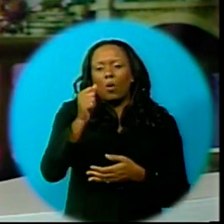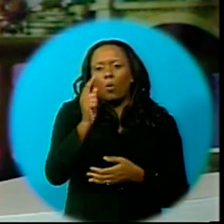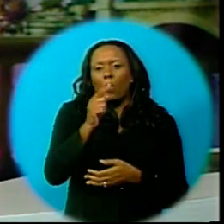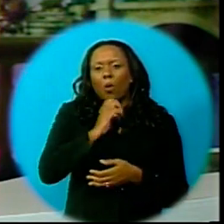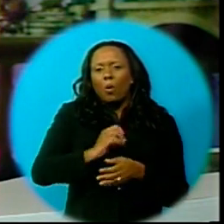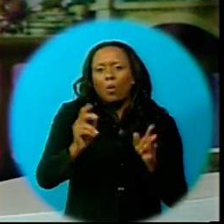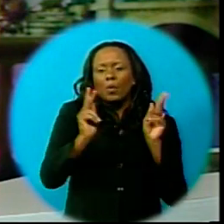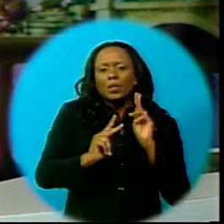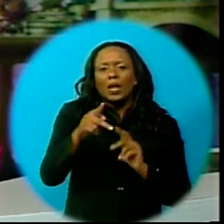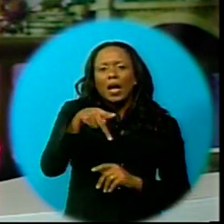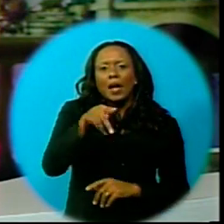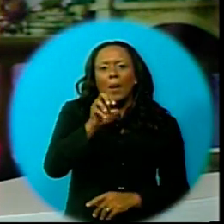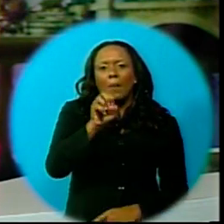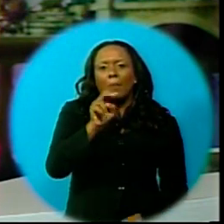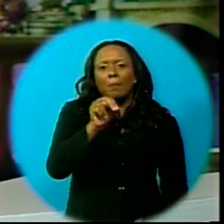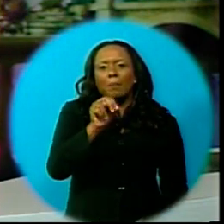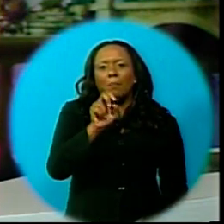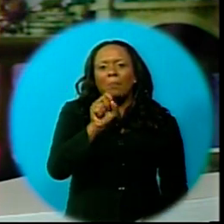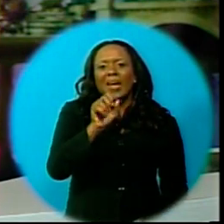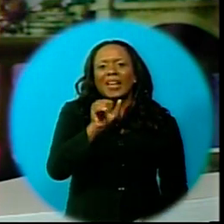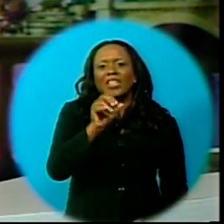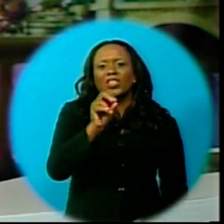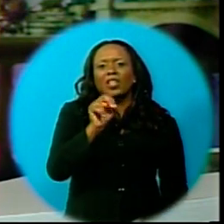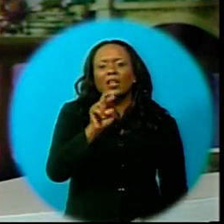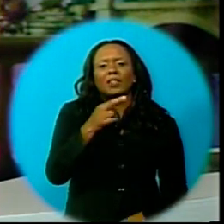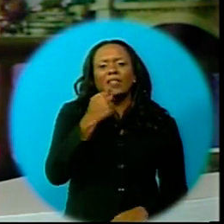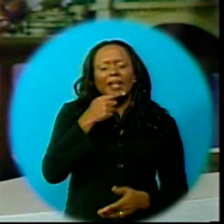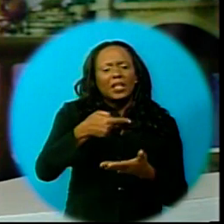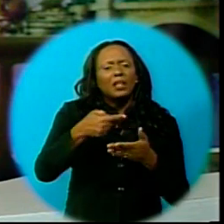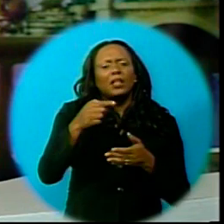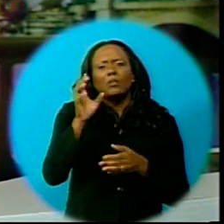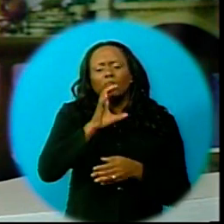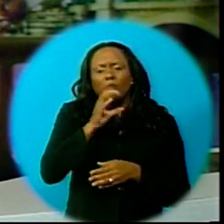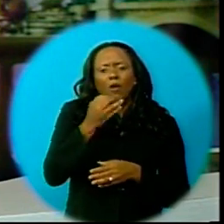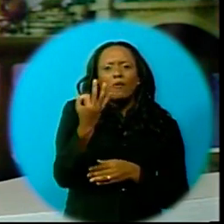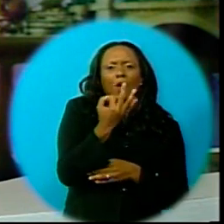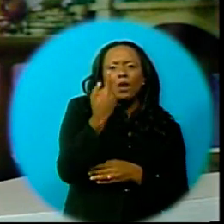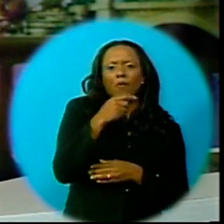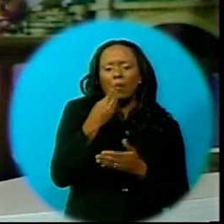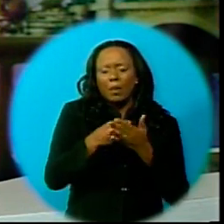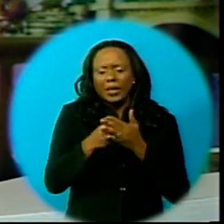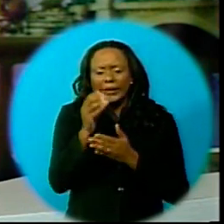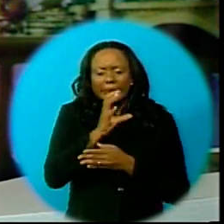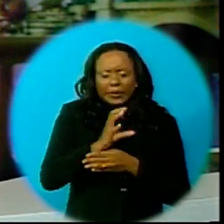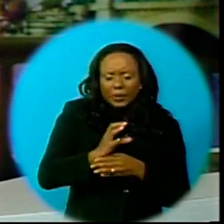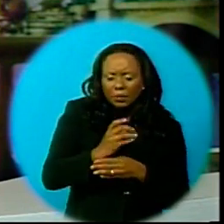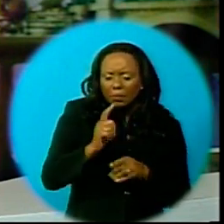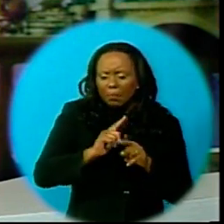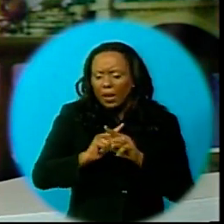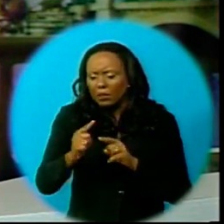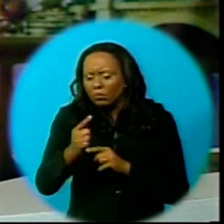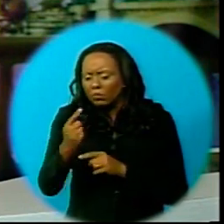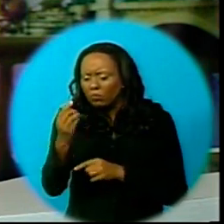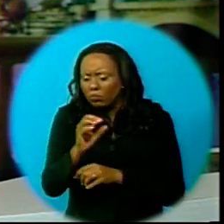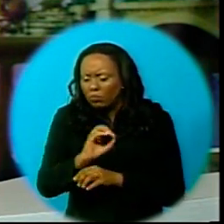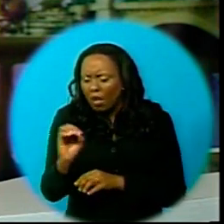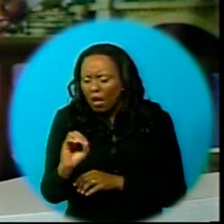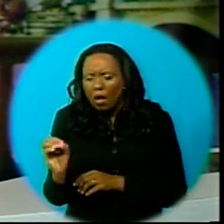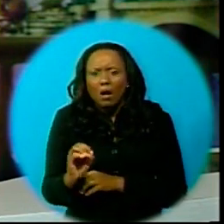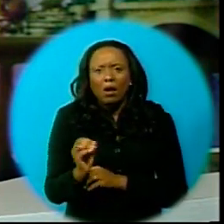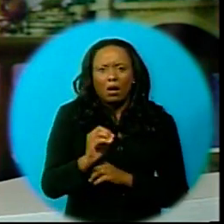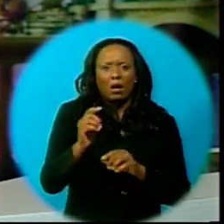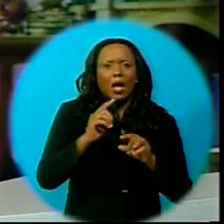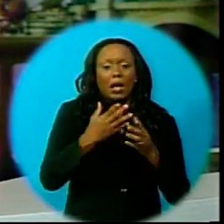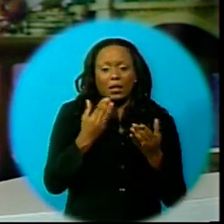concerns from one pensioner who said he checked on Friday when the money was supposed to have been on and again earlier today without